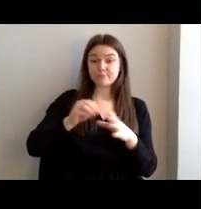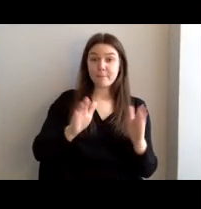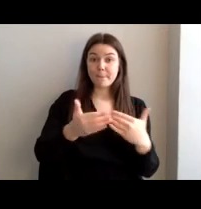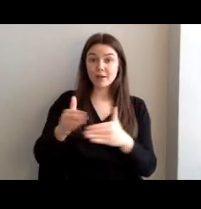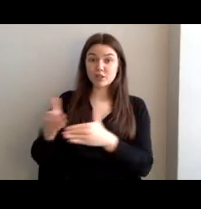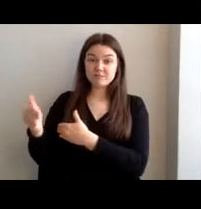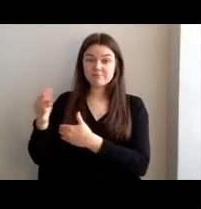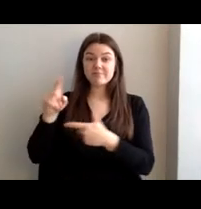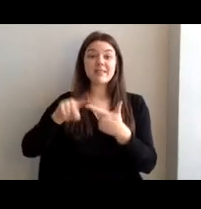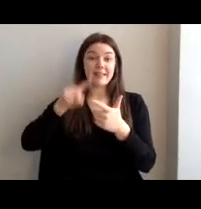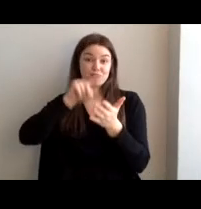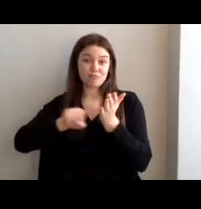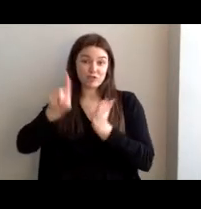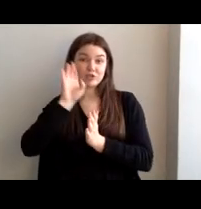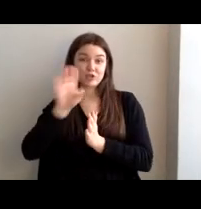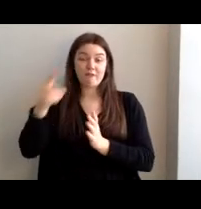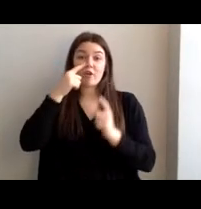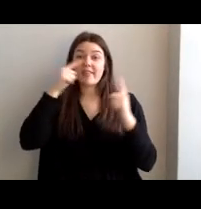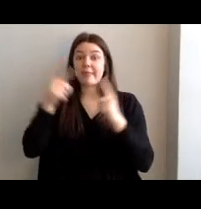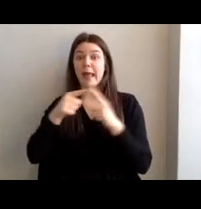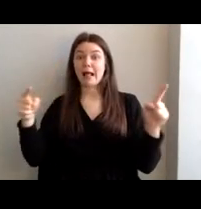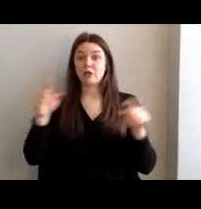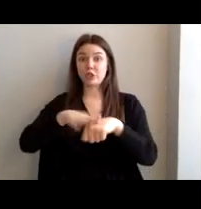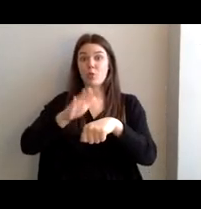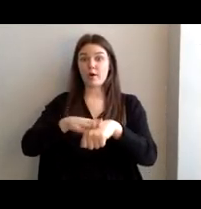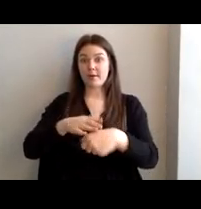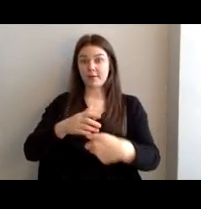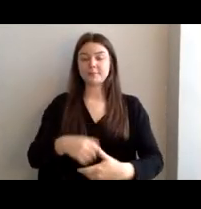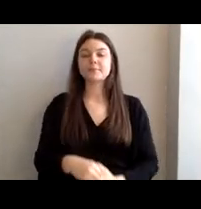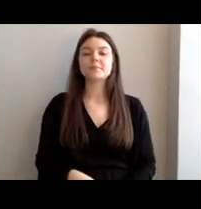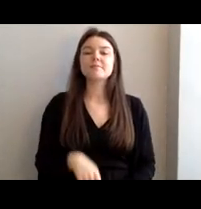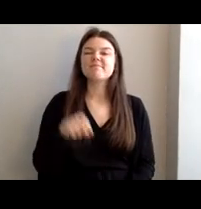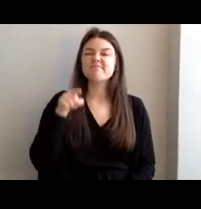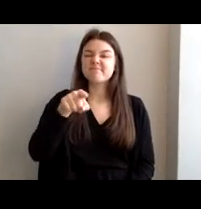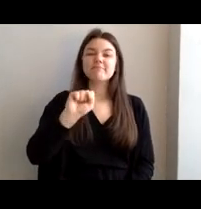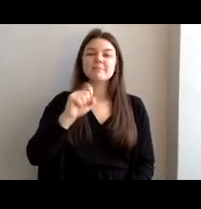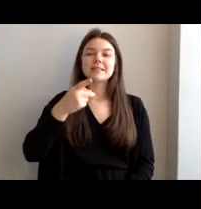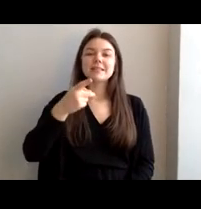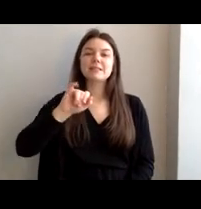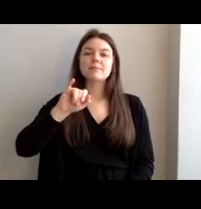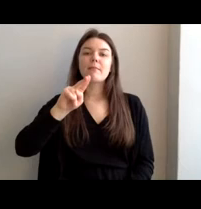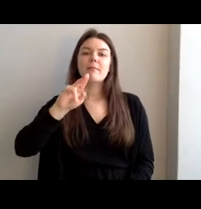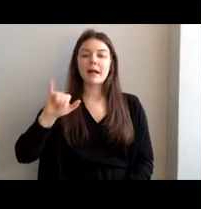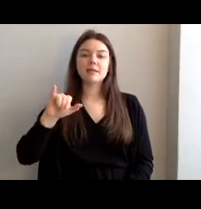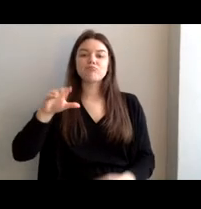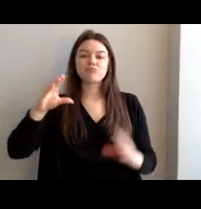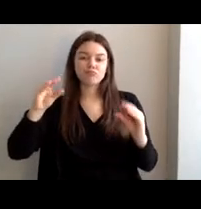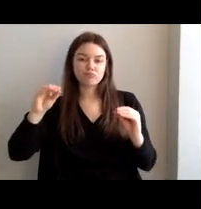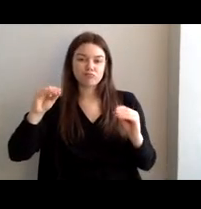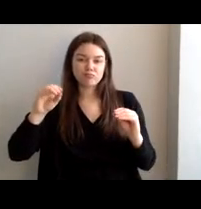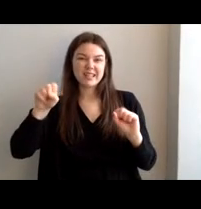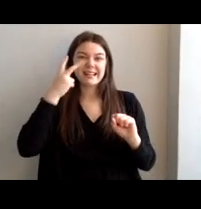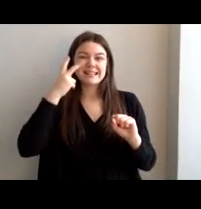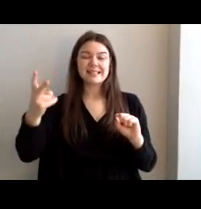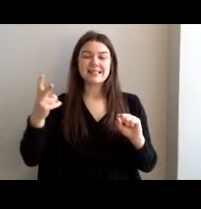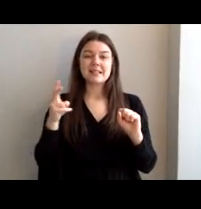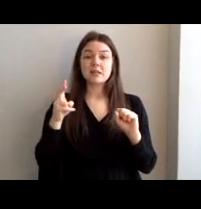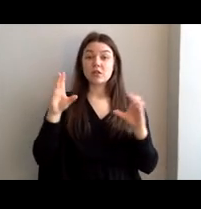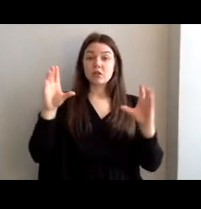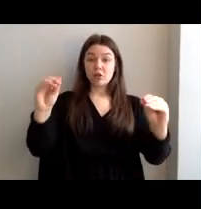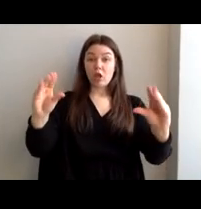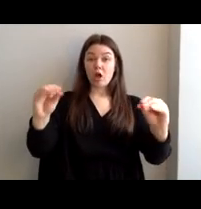allergy declaration. So here we've got the spiny lobster, as I showed you before. You can see that they don't have those forward pinching